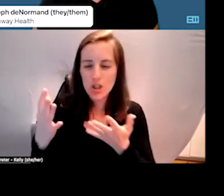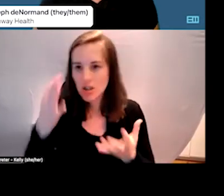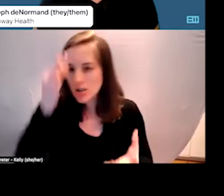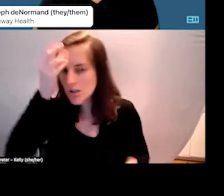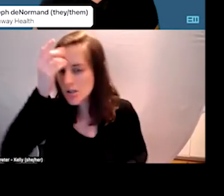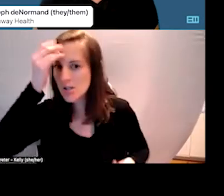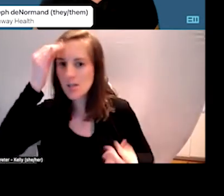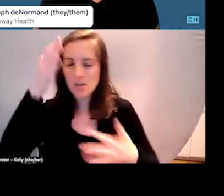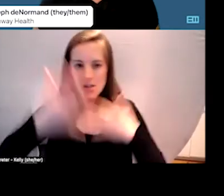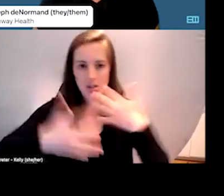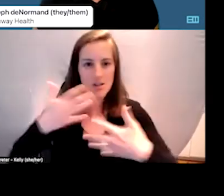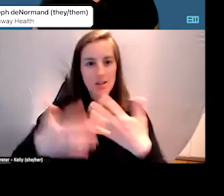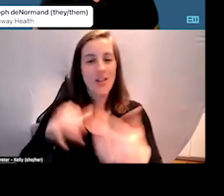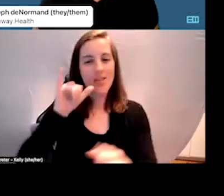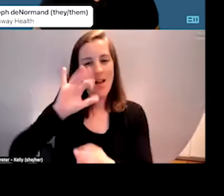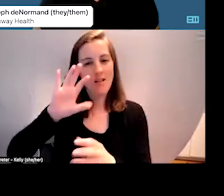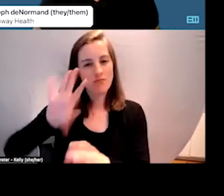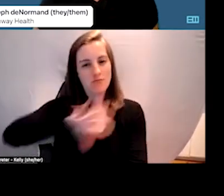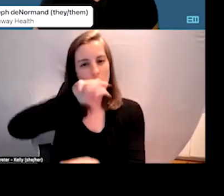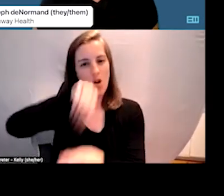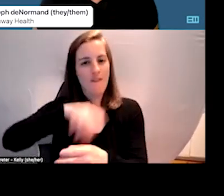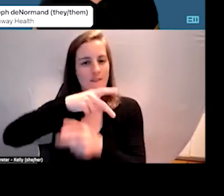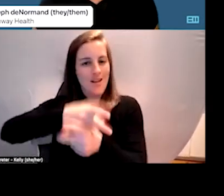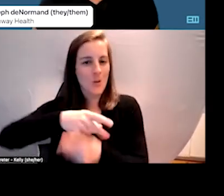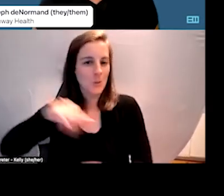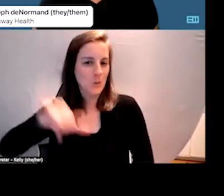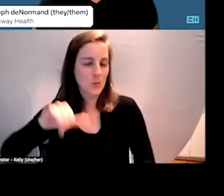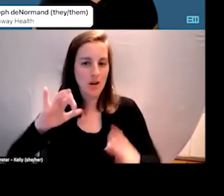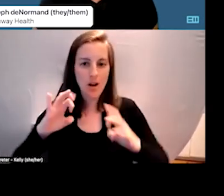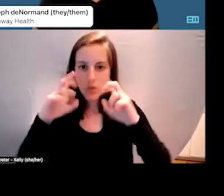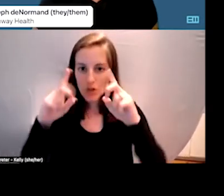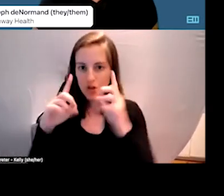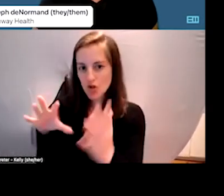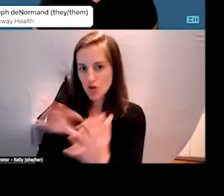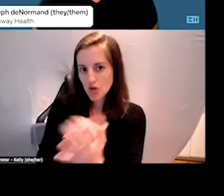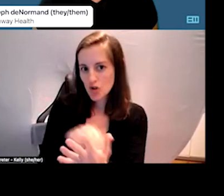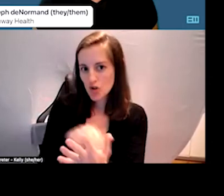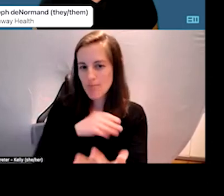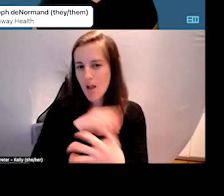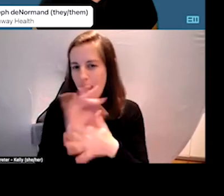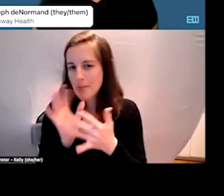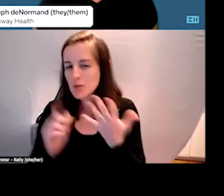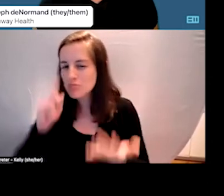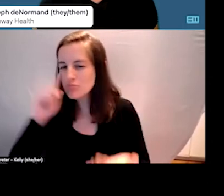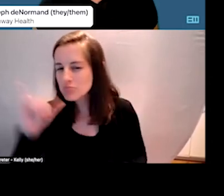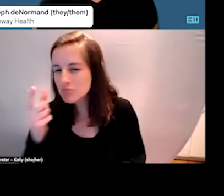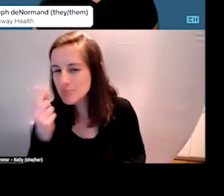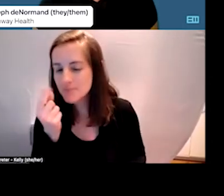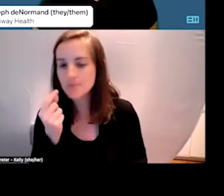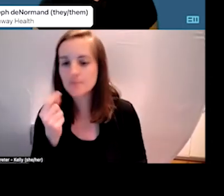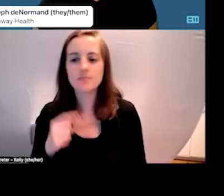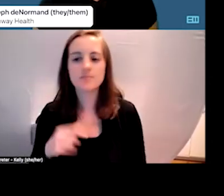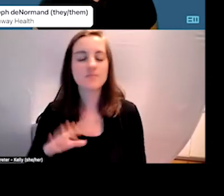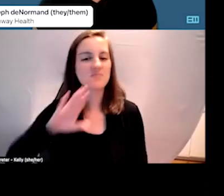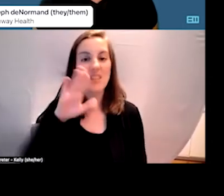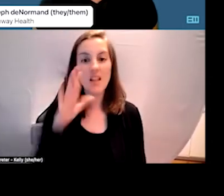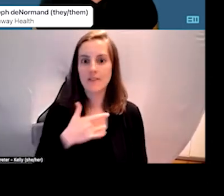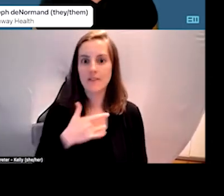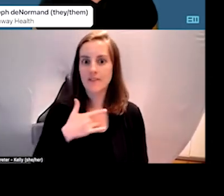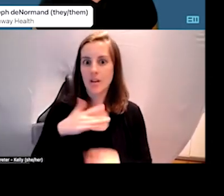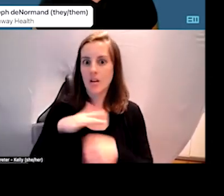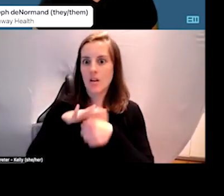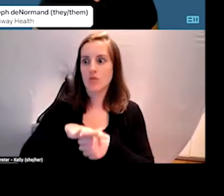being provided, is education and being able to learn about what your options are. You should never feel pressured to make